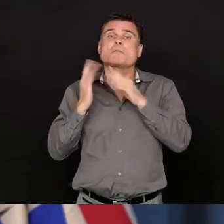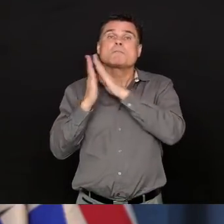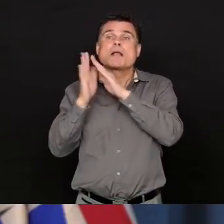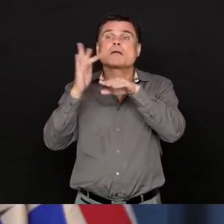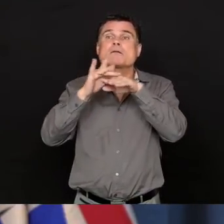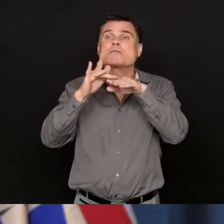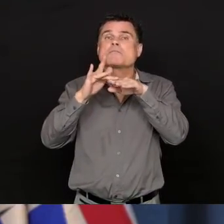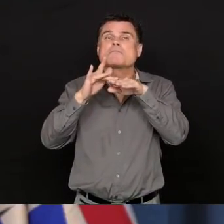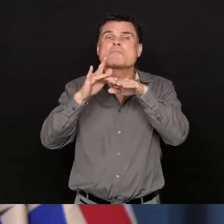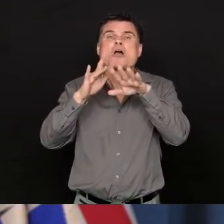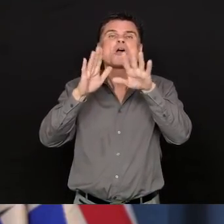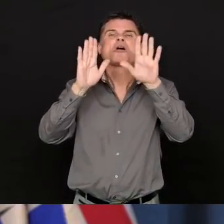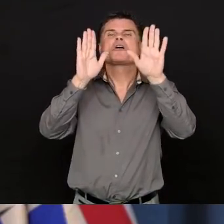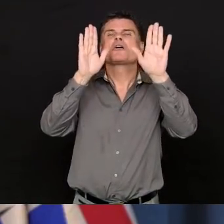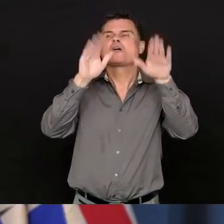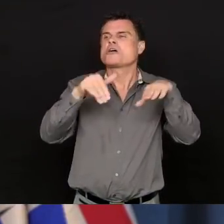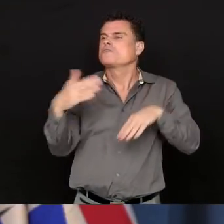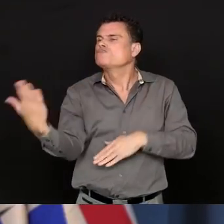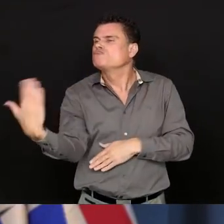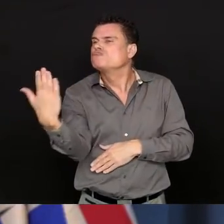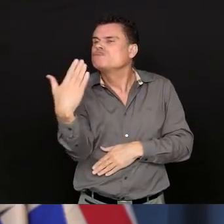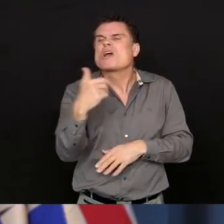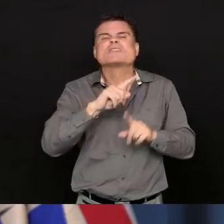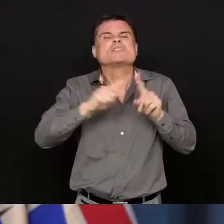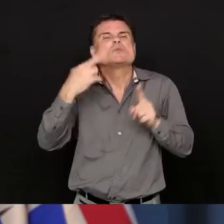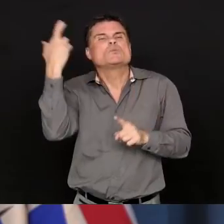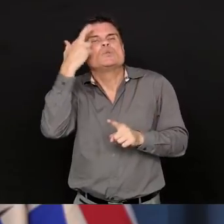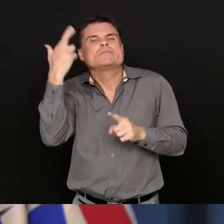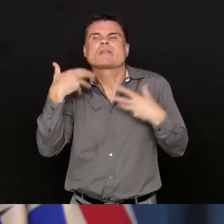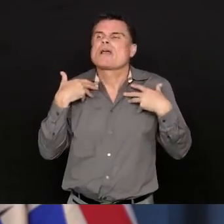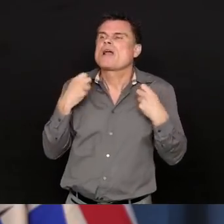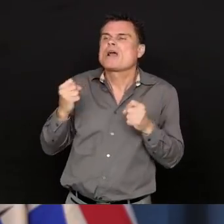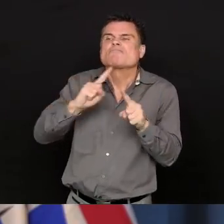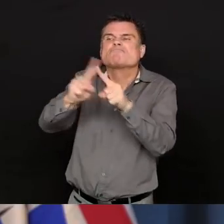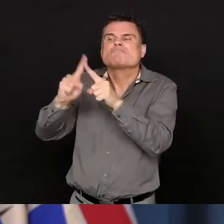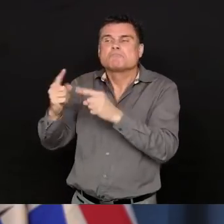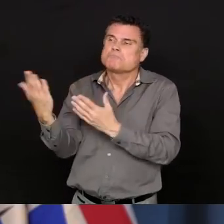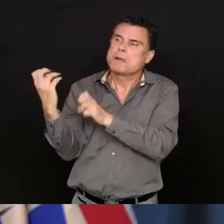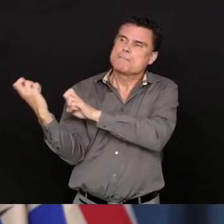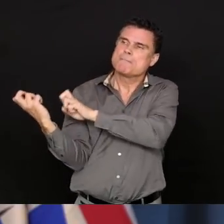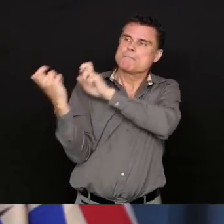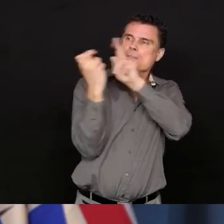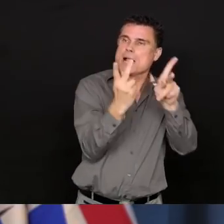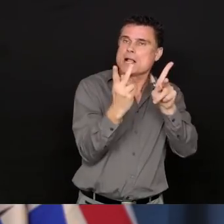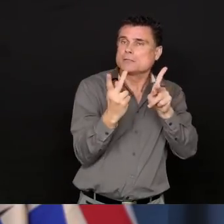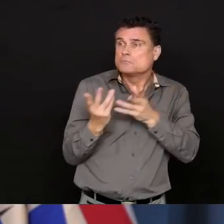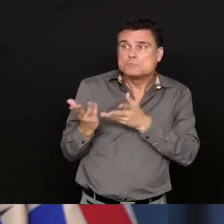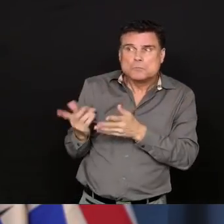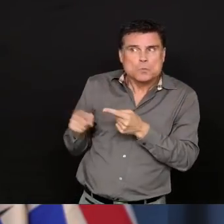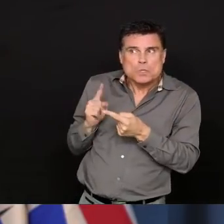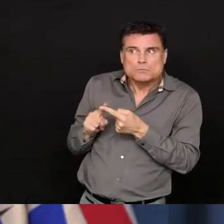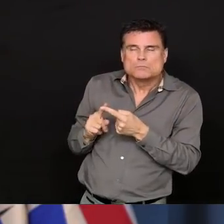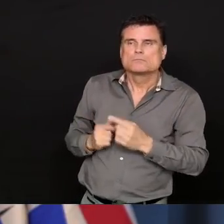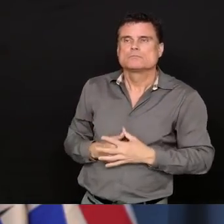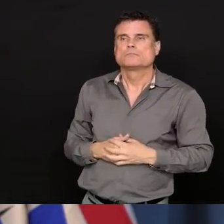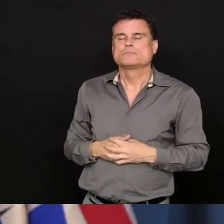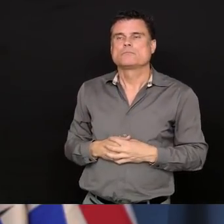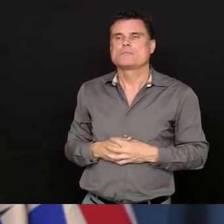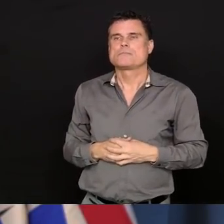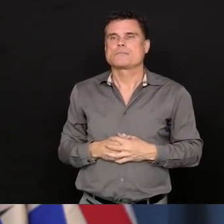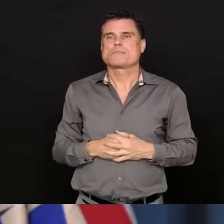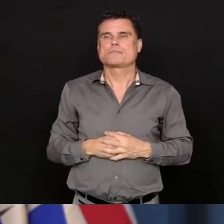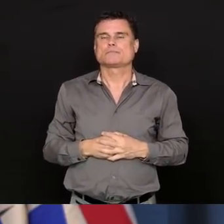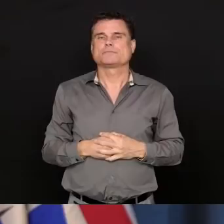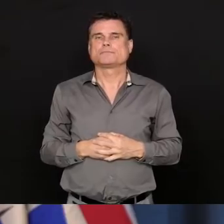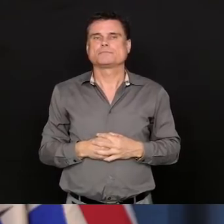rapid now. We have a 24-hour turnaround, so there are not large numbers of people that I'm aware of, but